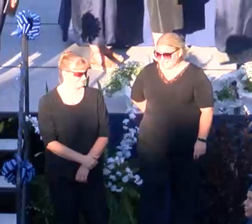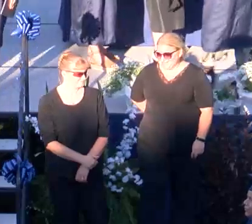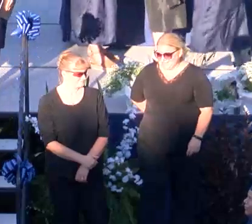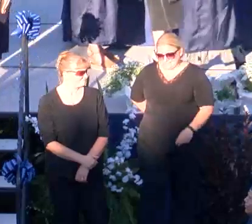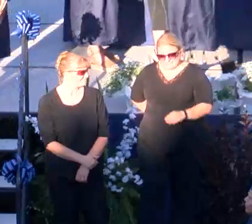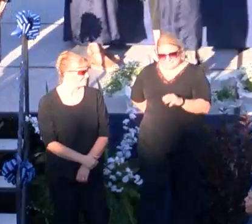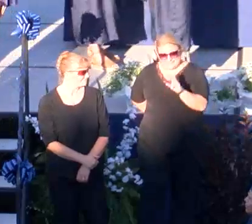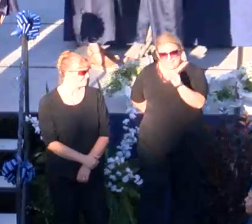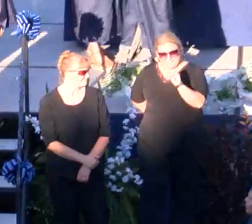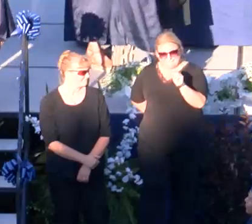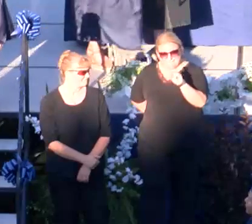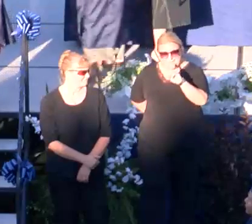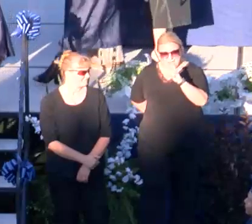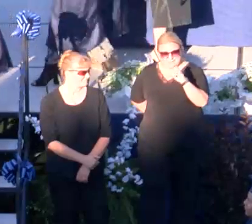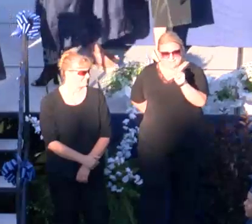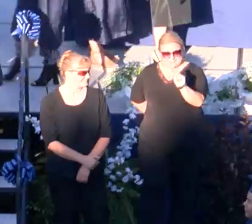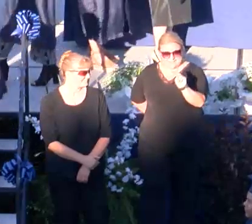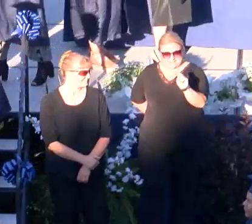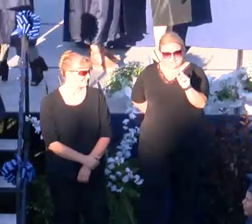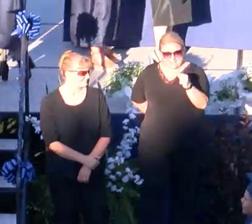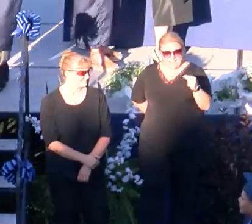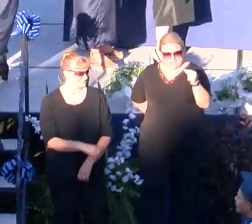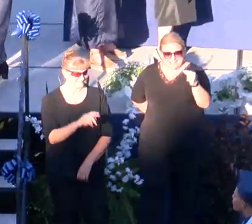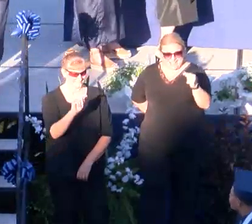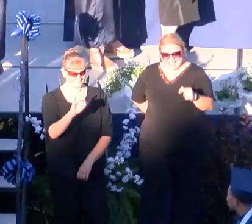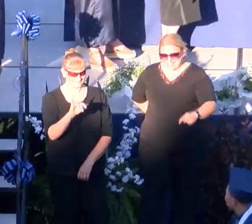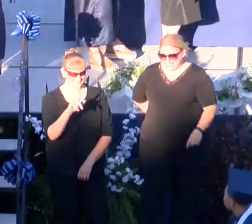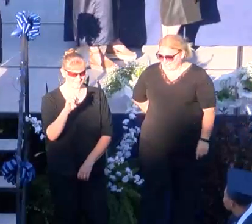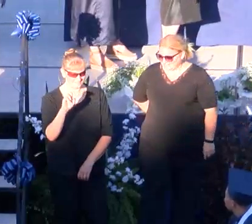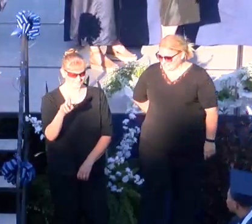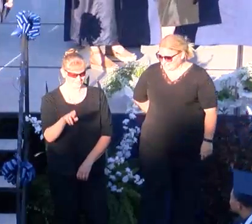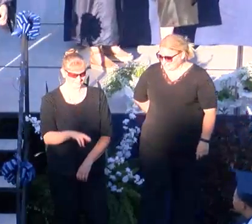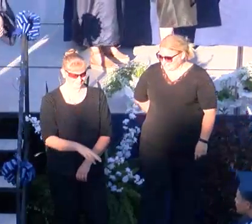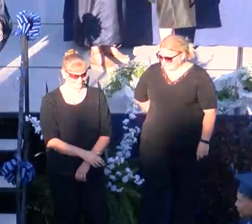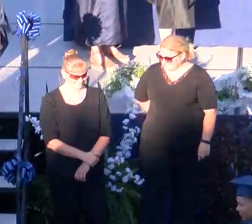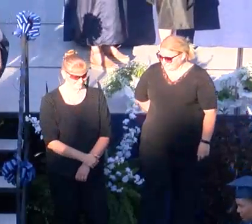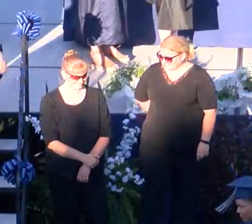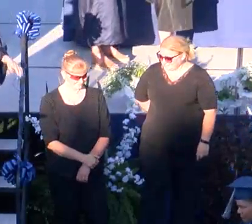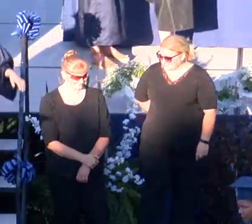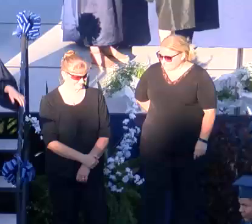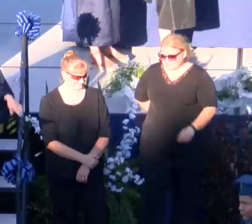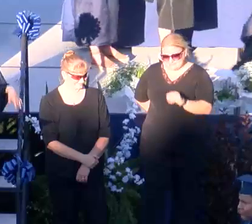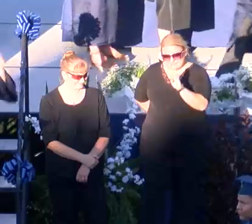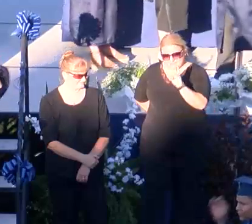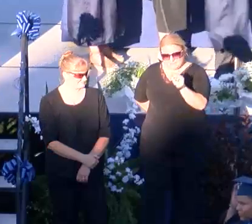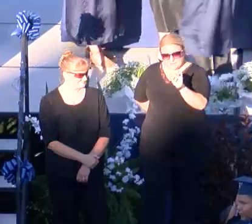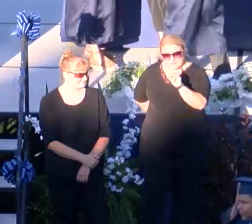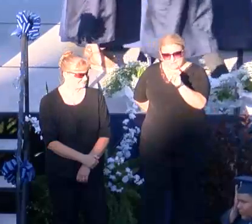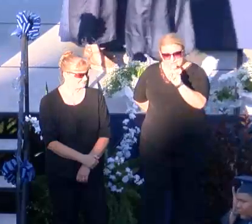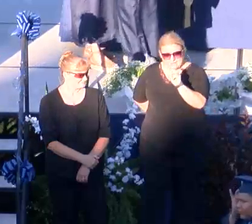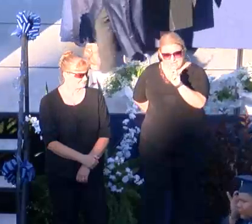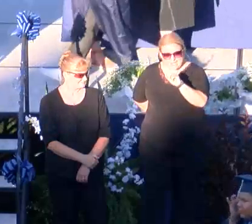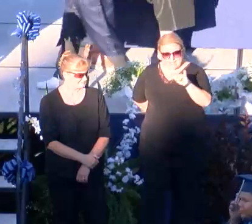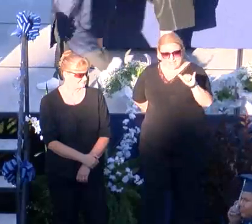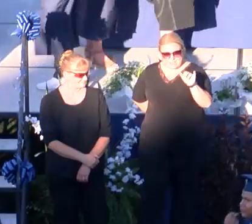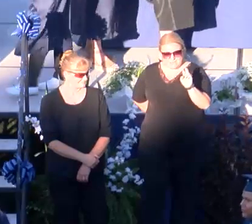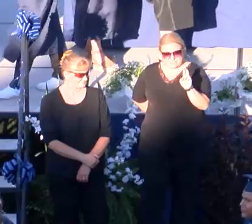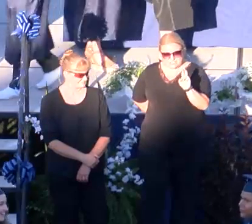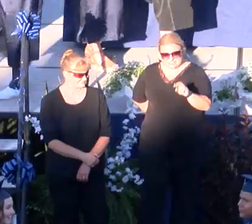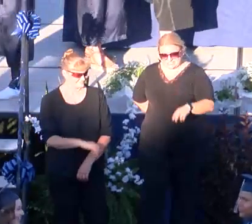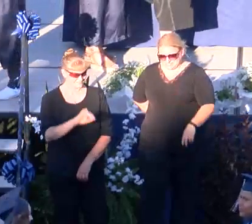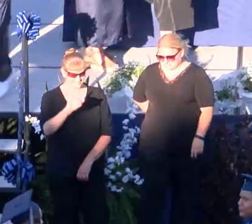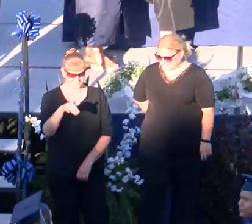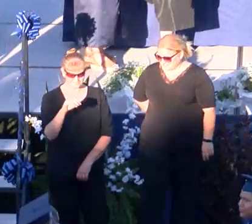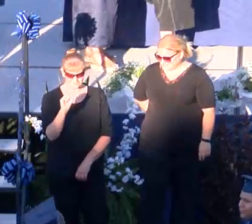Mateo Garza. Taylor Caulfield. Brittany Renteria.